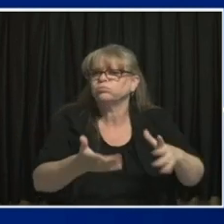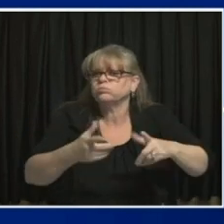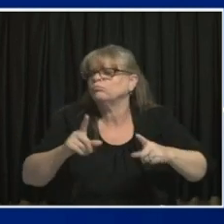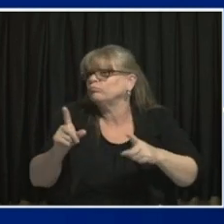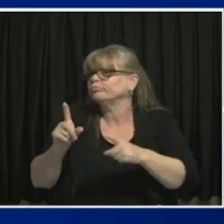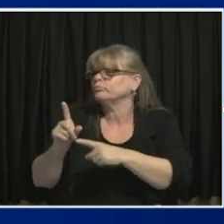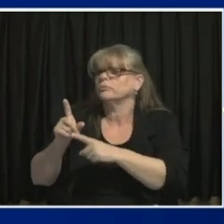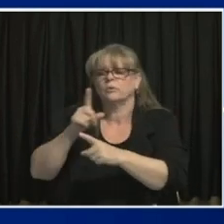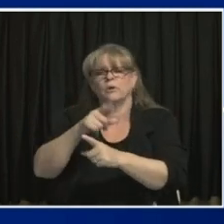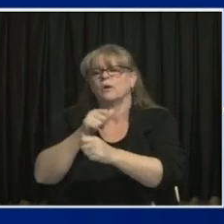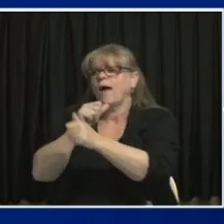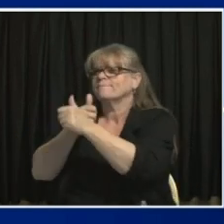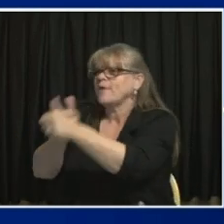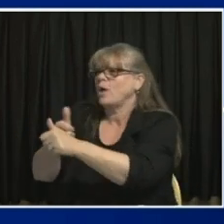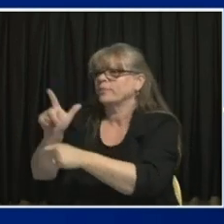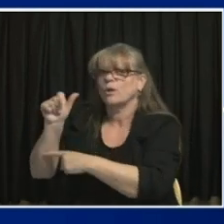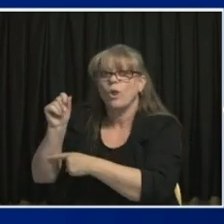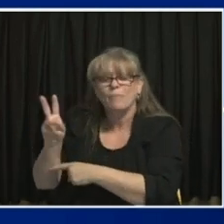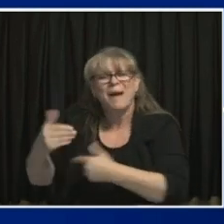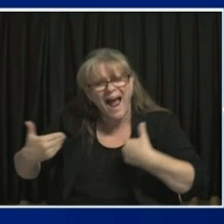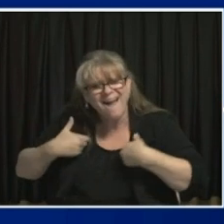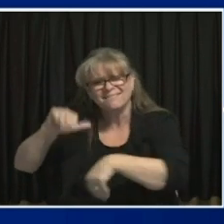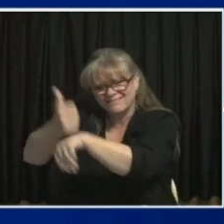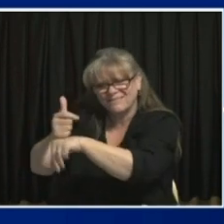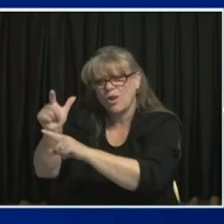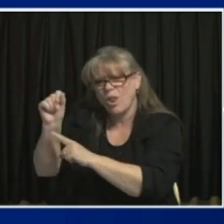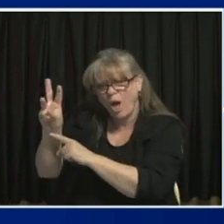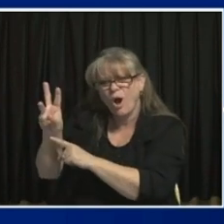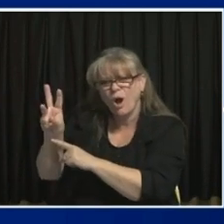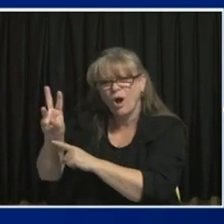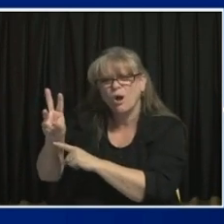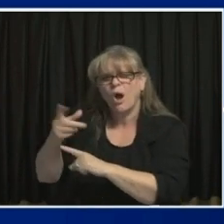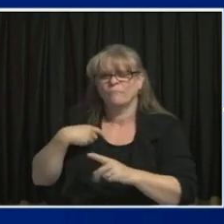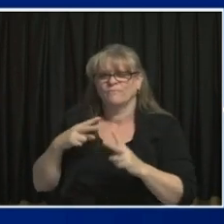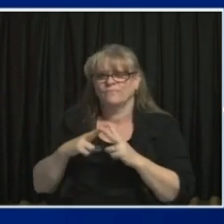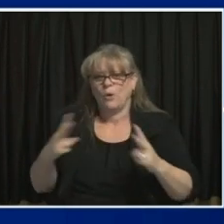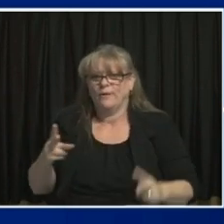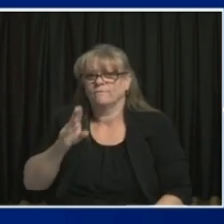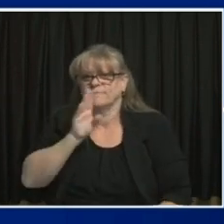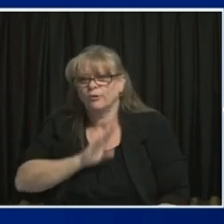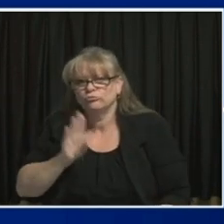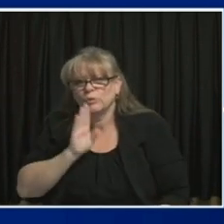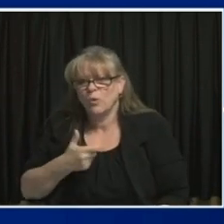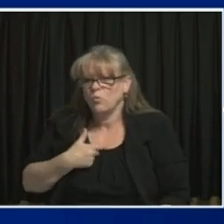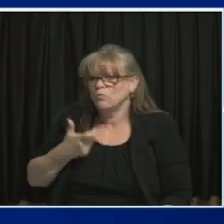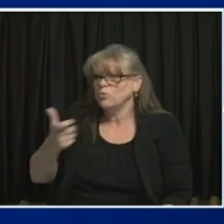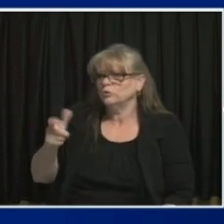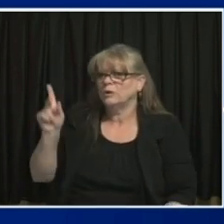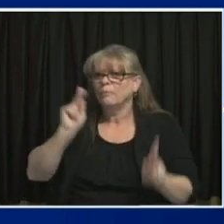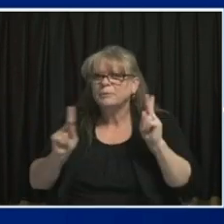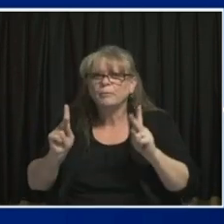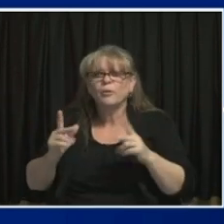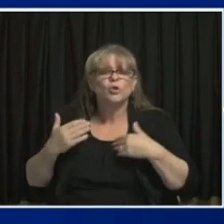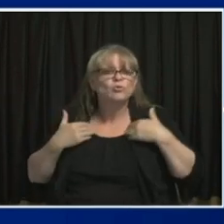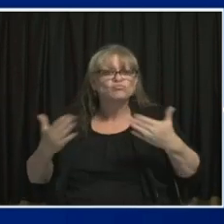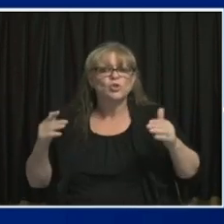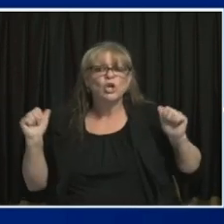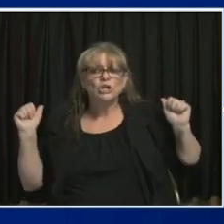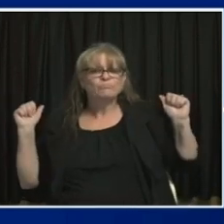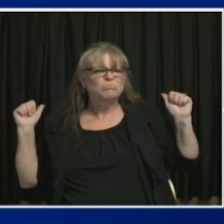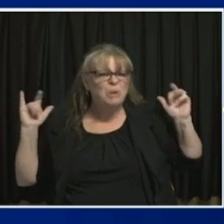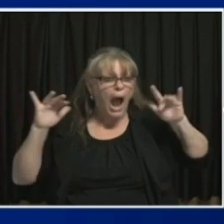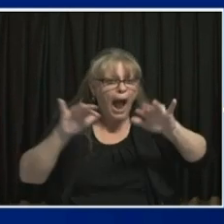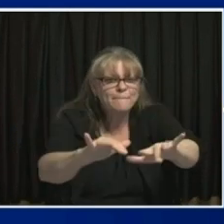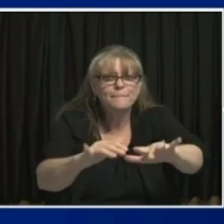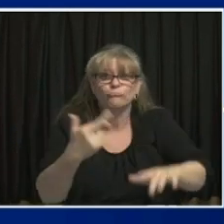most Coloradans in our frustration watching videos of people illegally packed into restaurants and thinking about all the